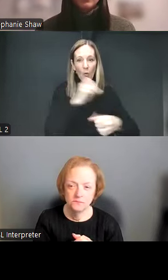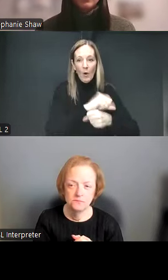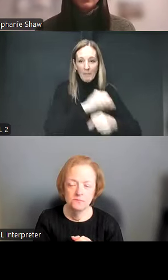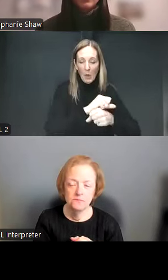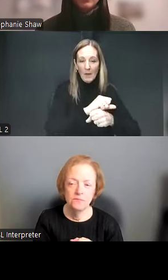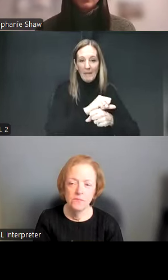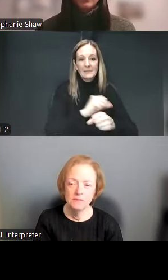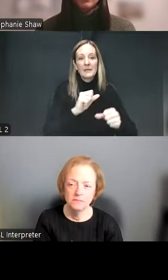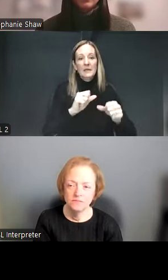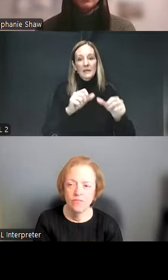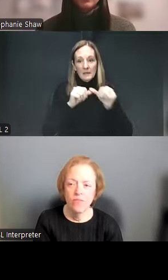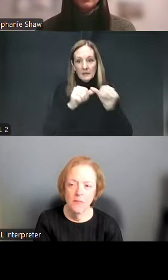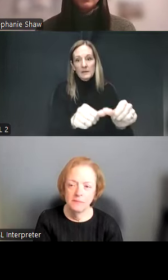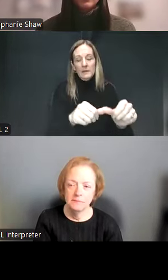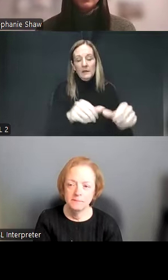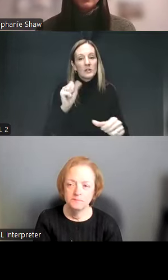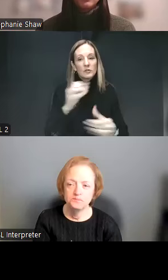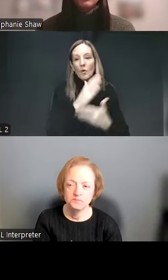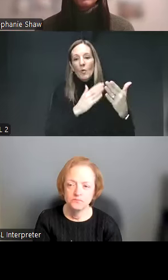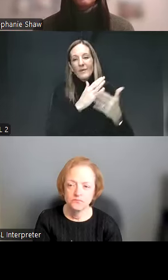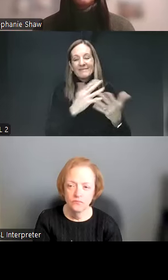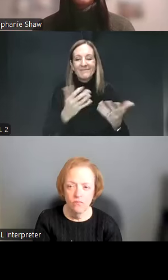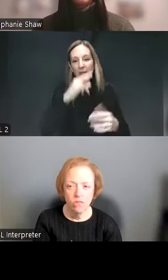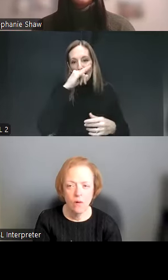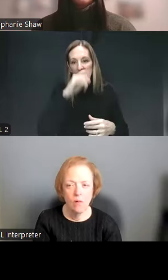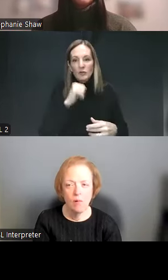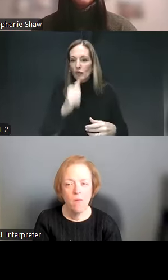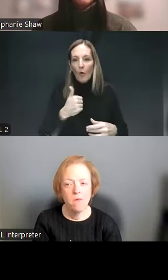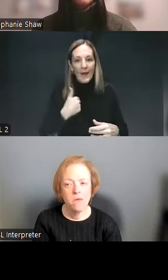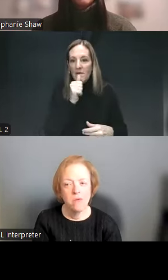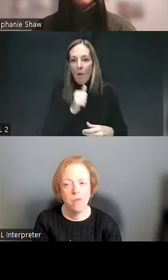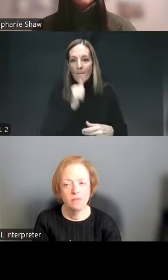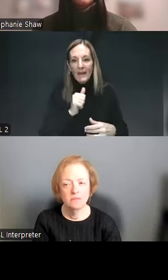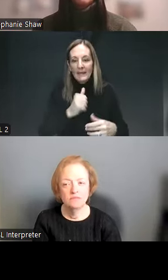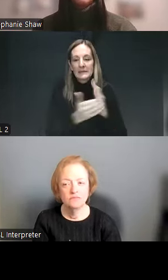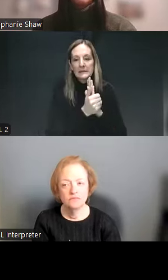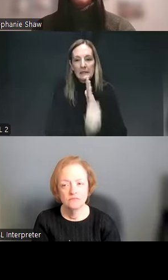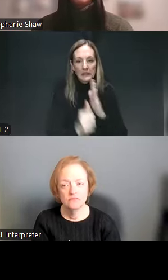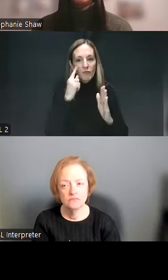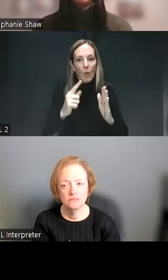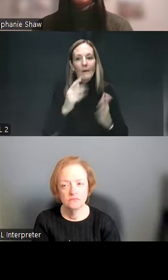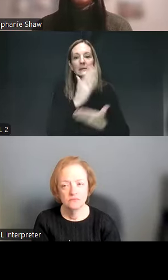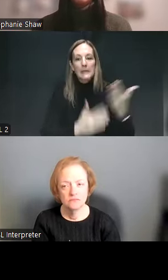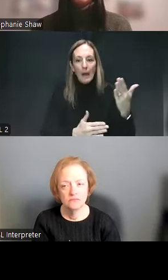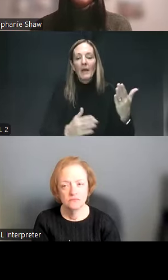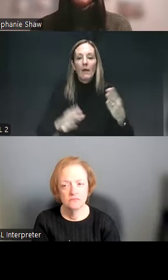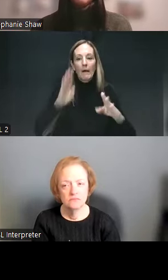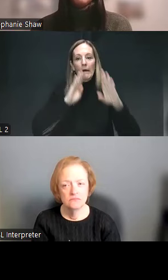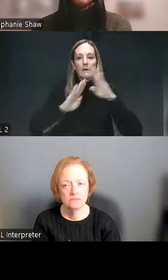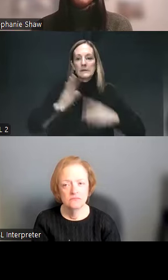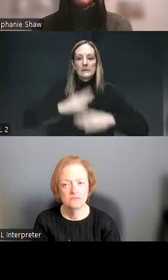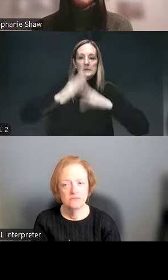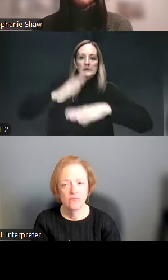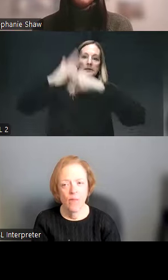maintenance. So sometimes kids not lacking sort of coping skills to deal with some of the difficulties that they experience day to day. And so